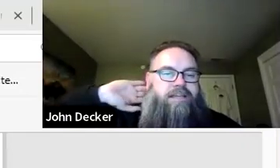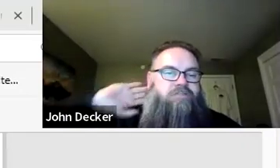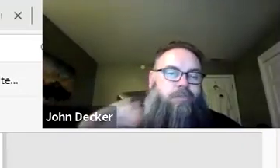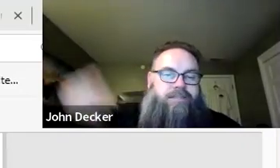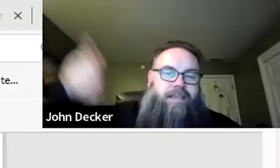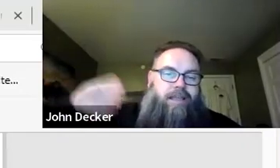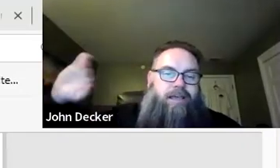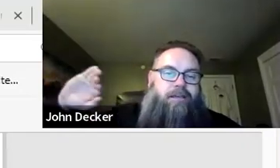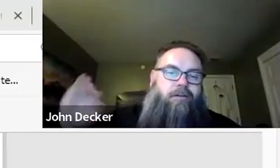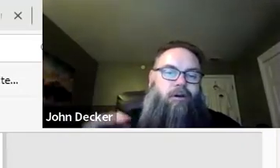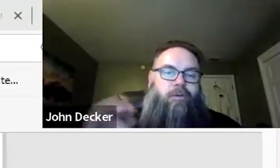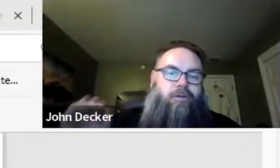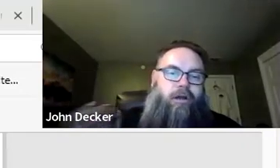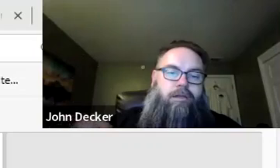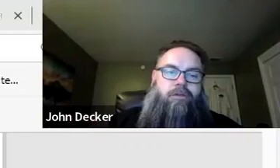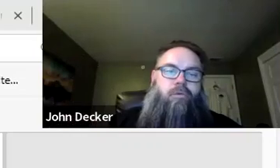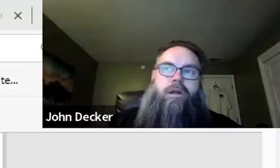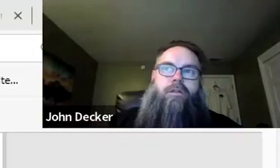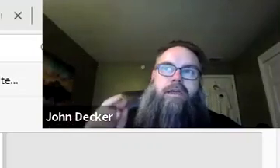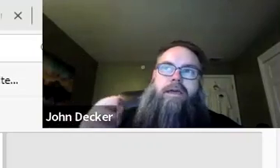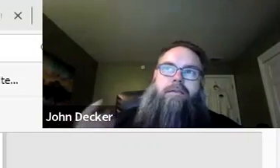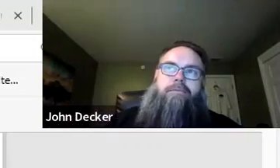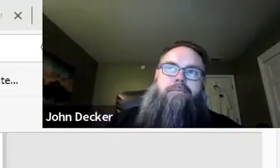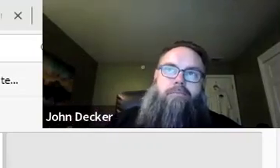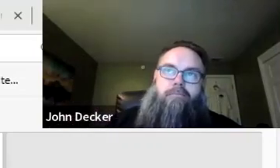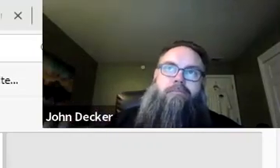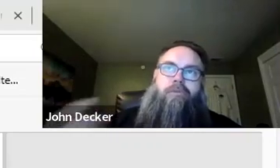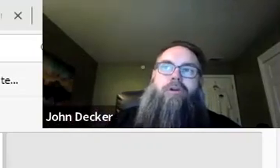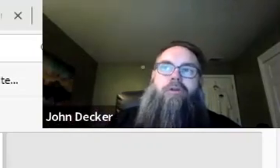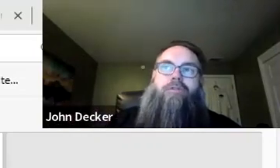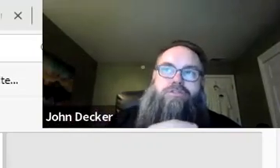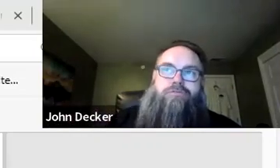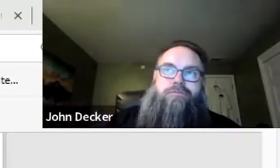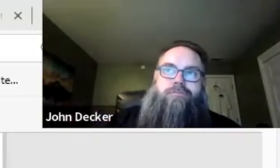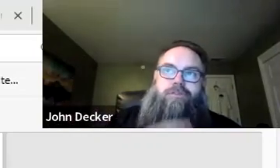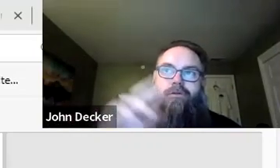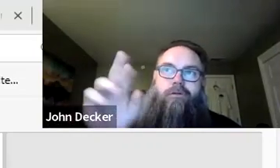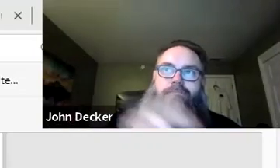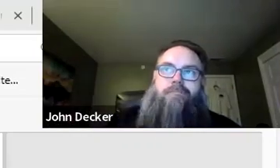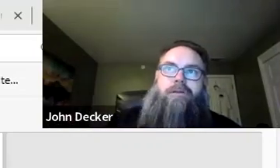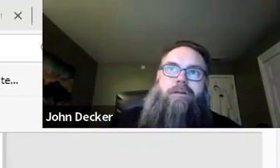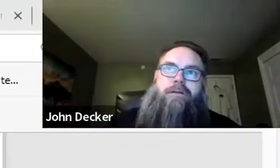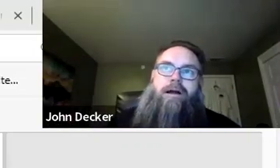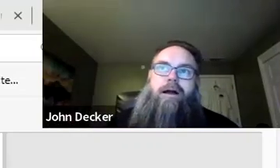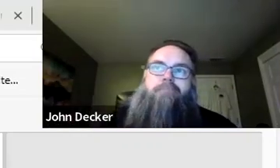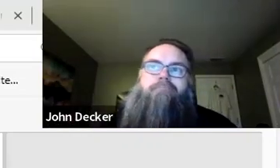to decide to maintain that, or whether or not you want to look at moving over to your